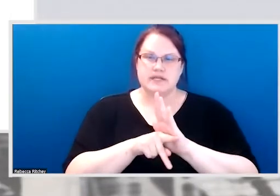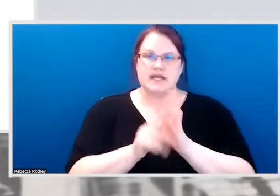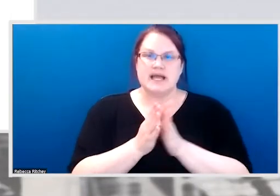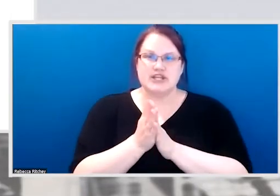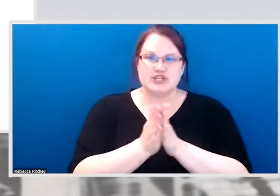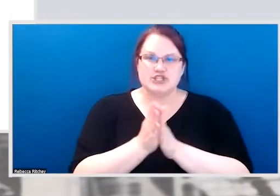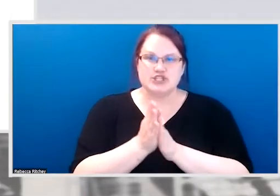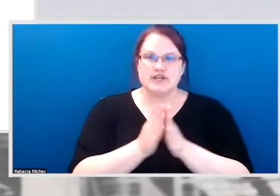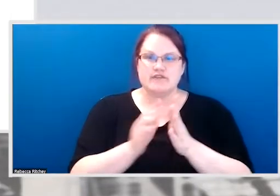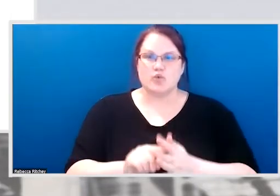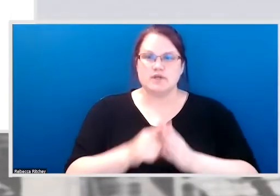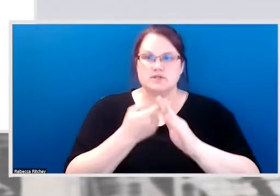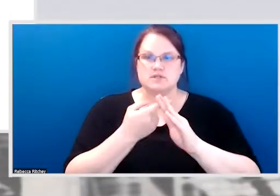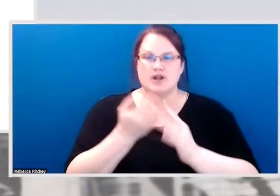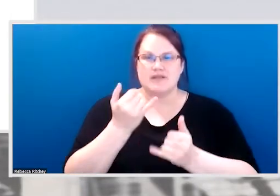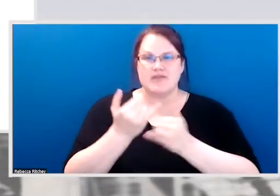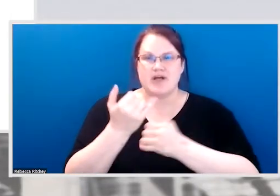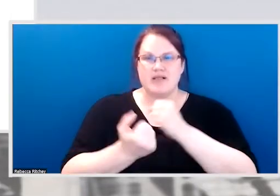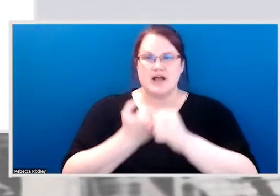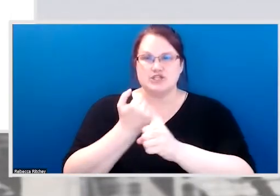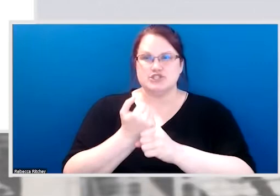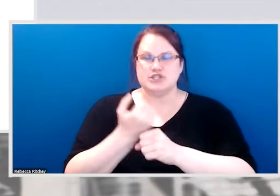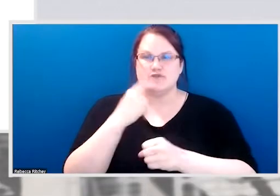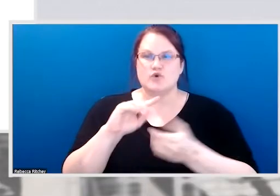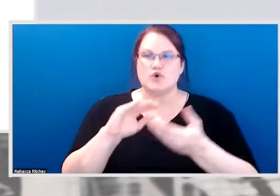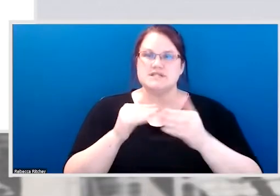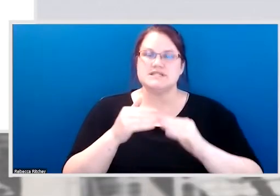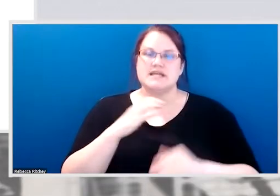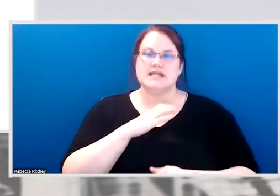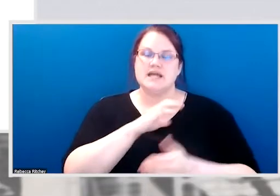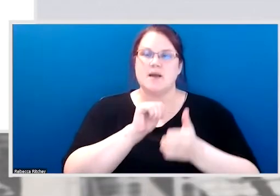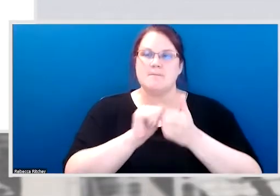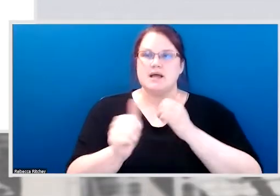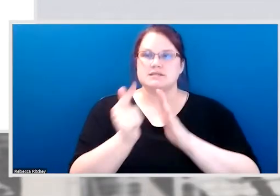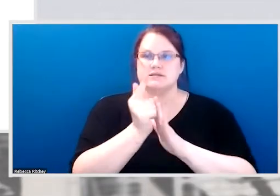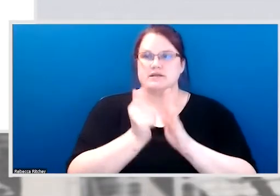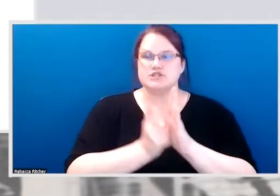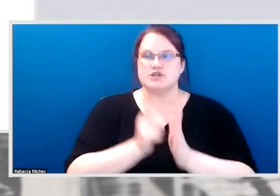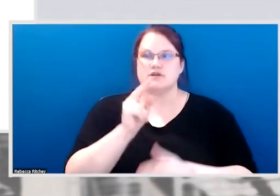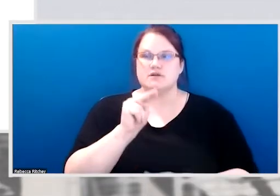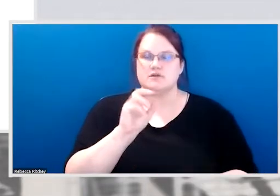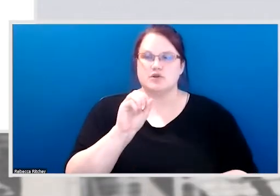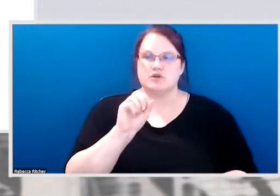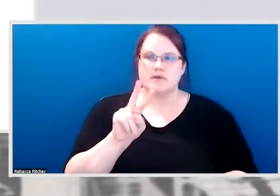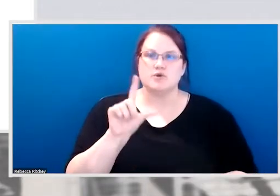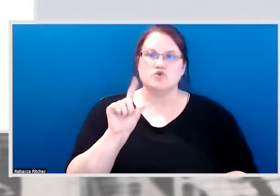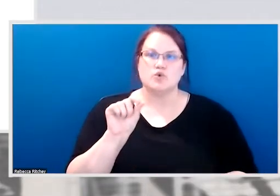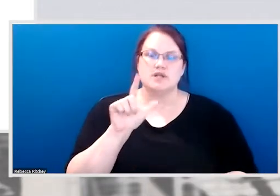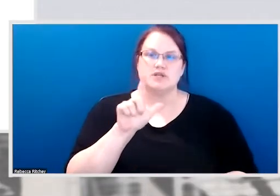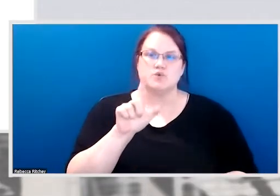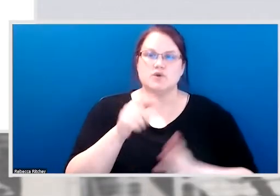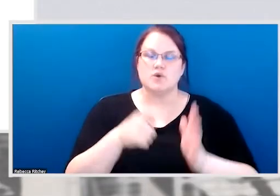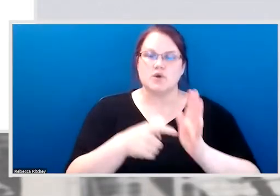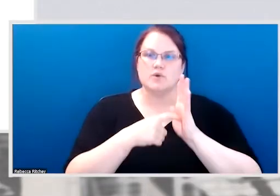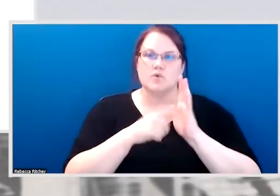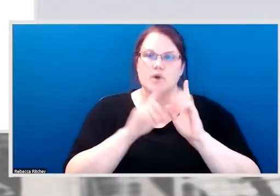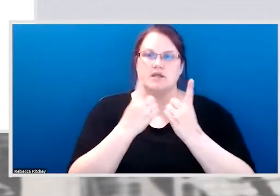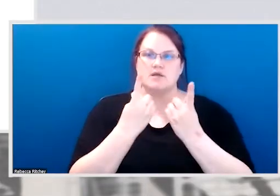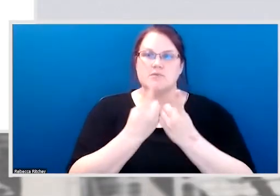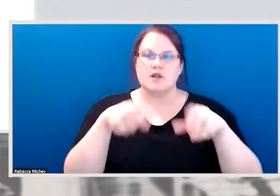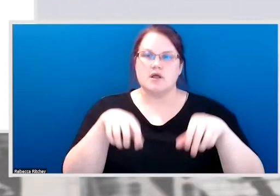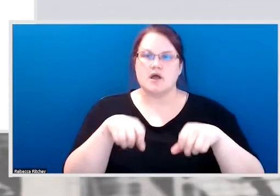we launched in the last year. First, City Council passed legislation in November 2021 requiring the department to